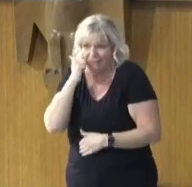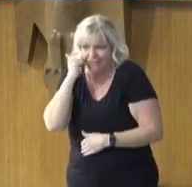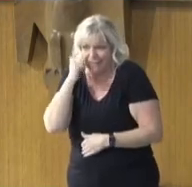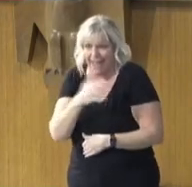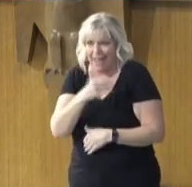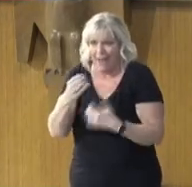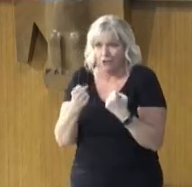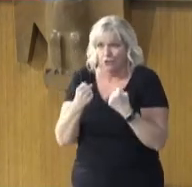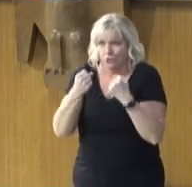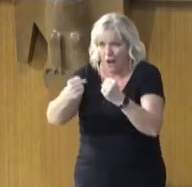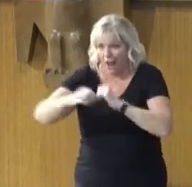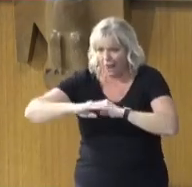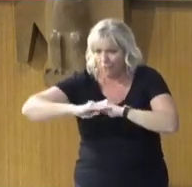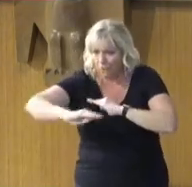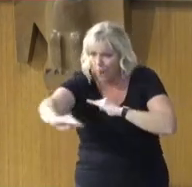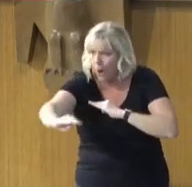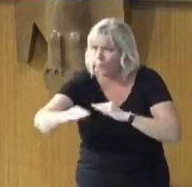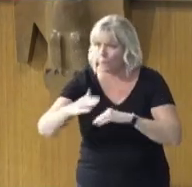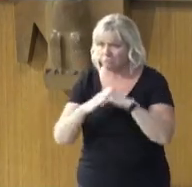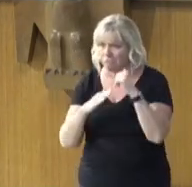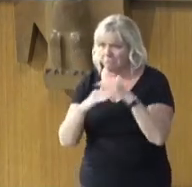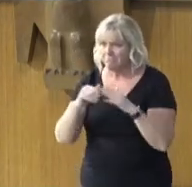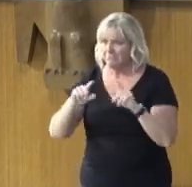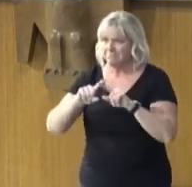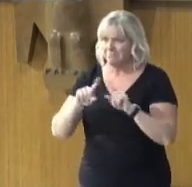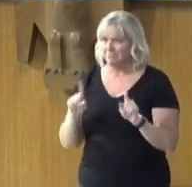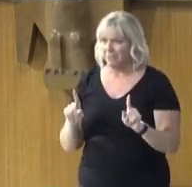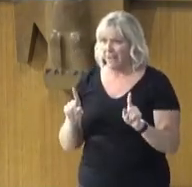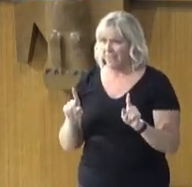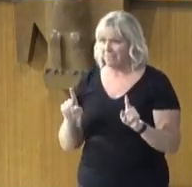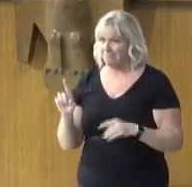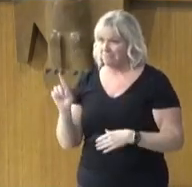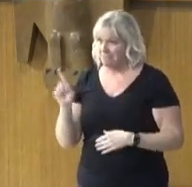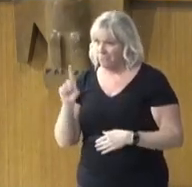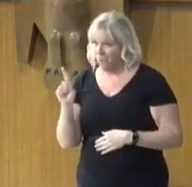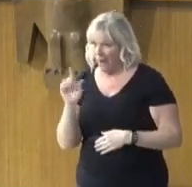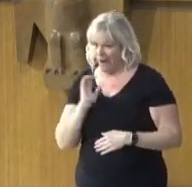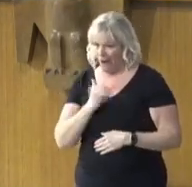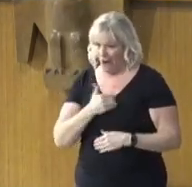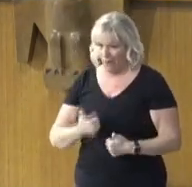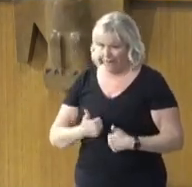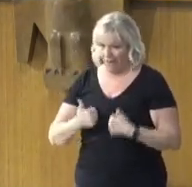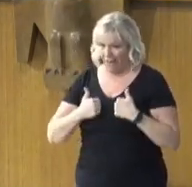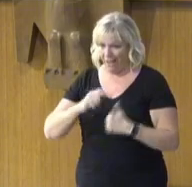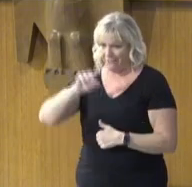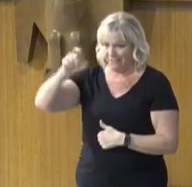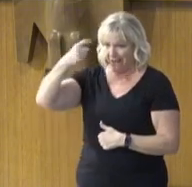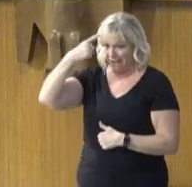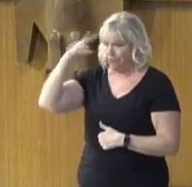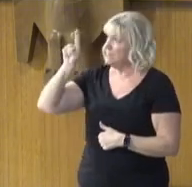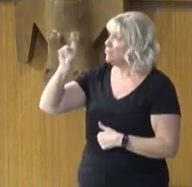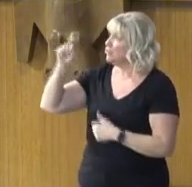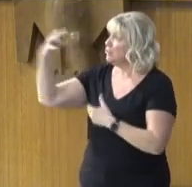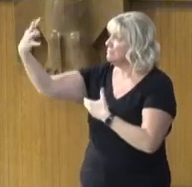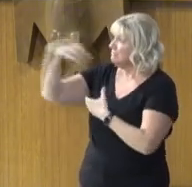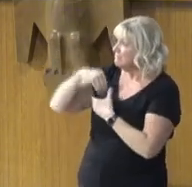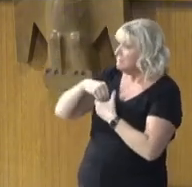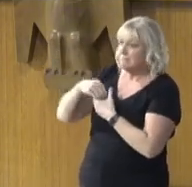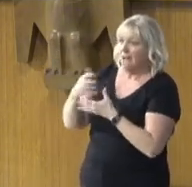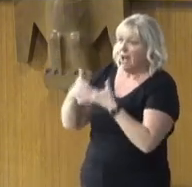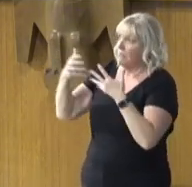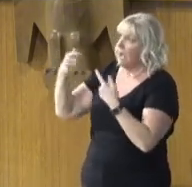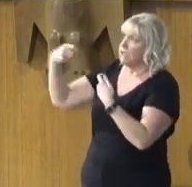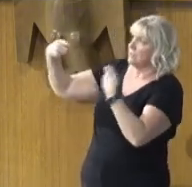paved roads, we don't all agree on what areas of our lives and to what degree these